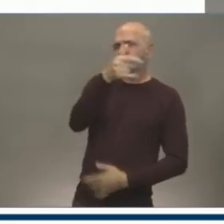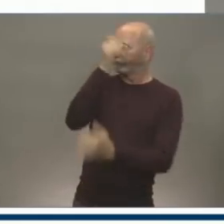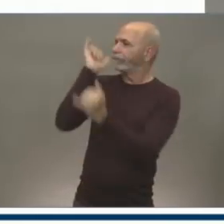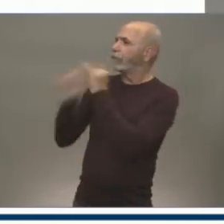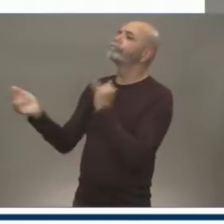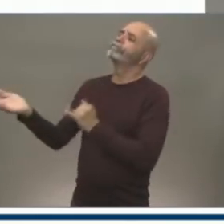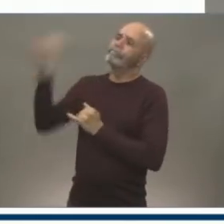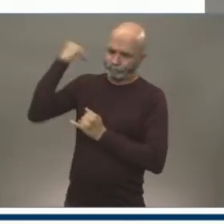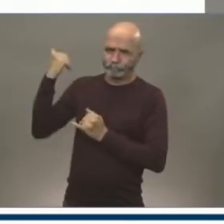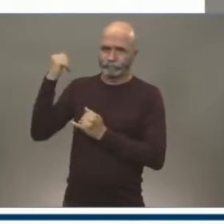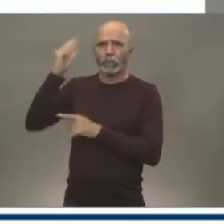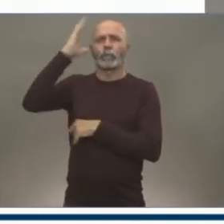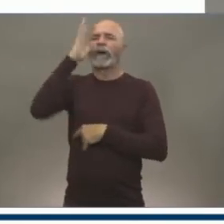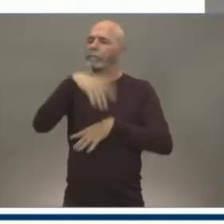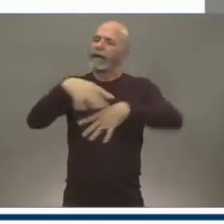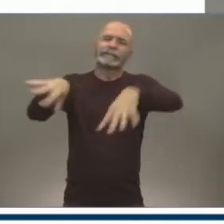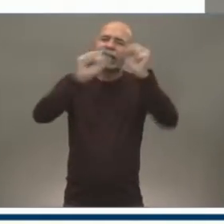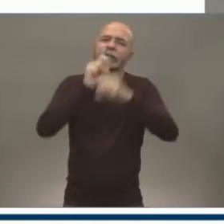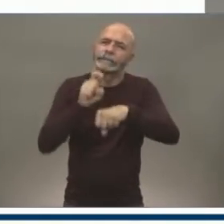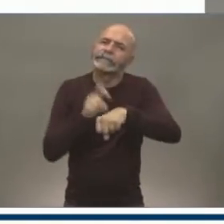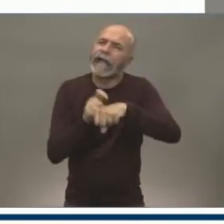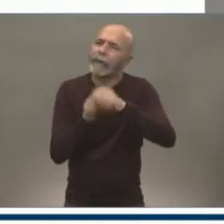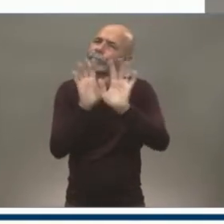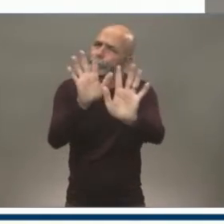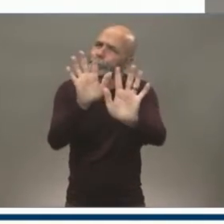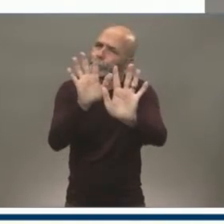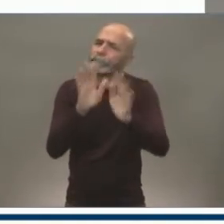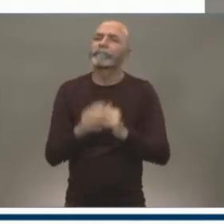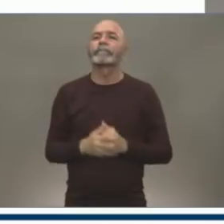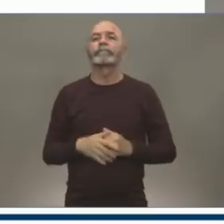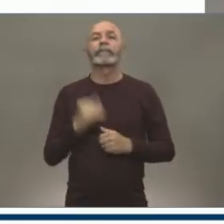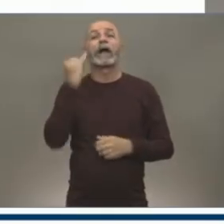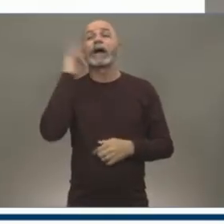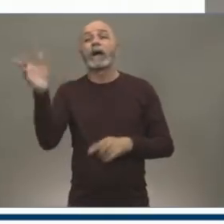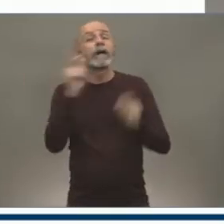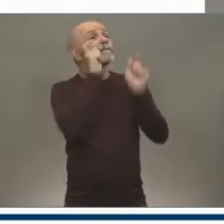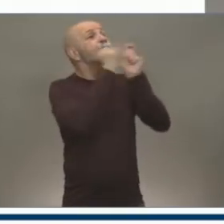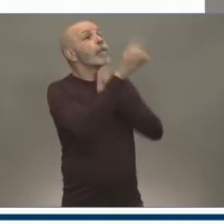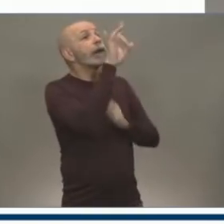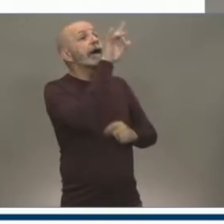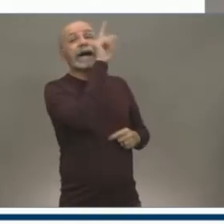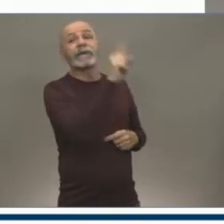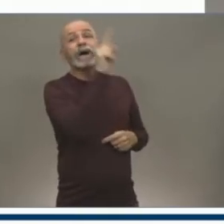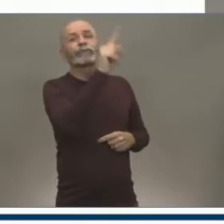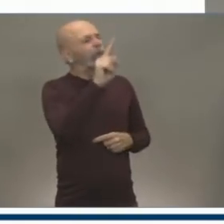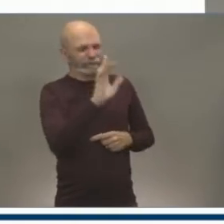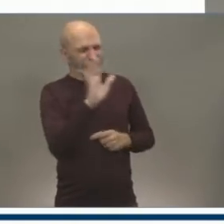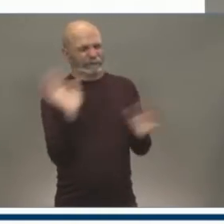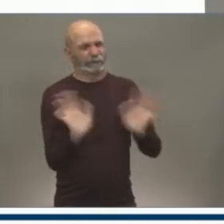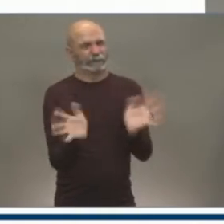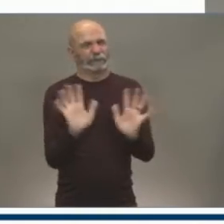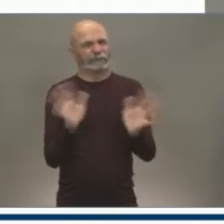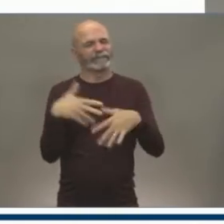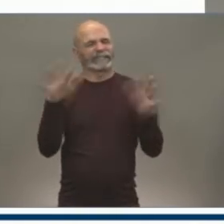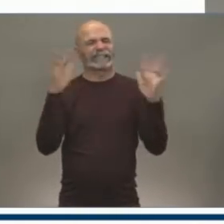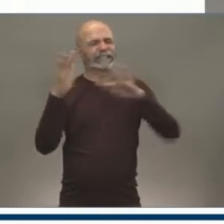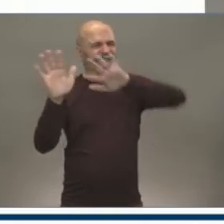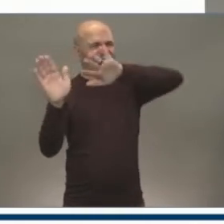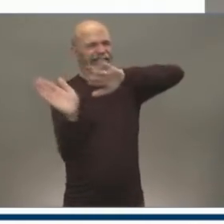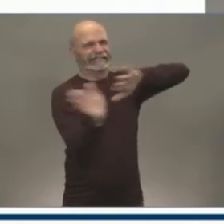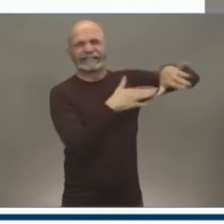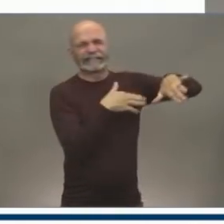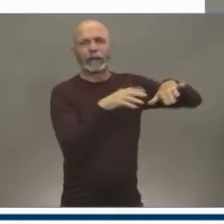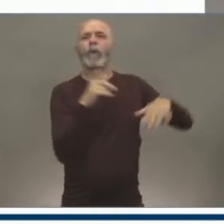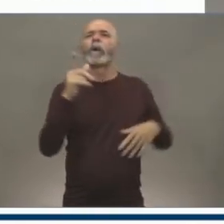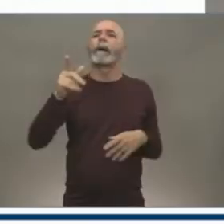bit of time. Please don't call 811. They're going to tell you exactly the same thing as what